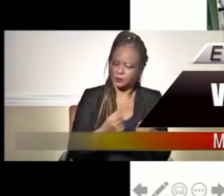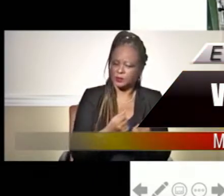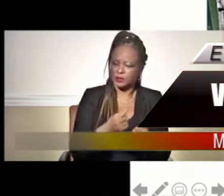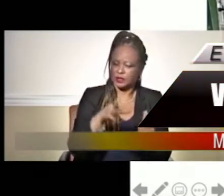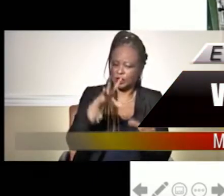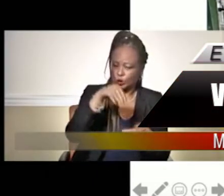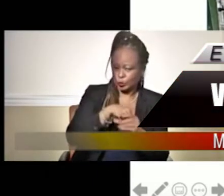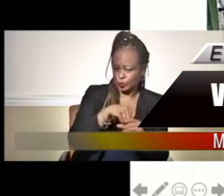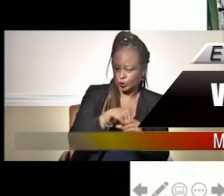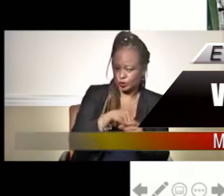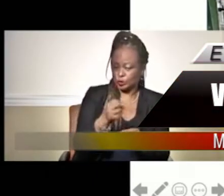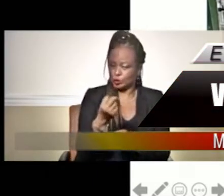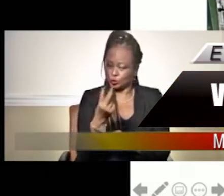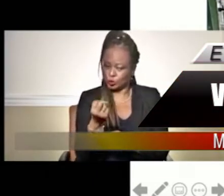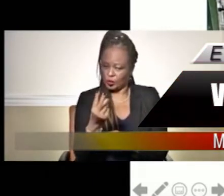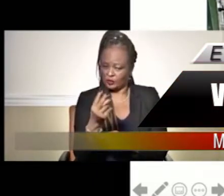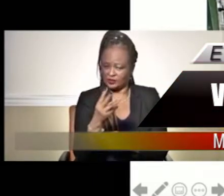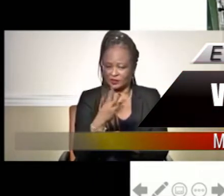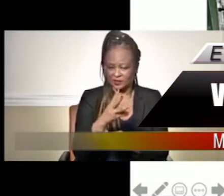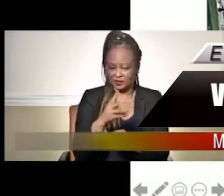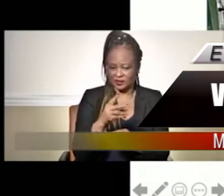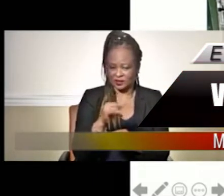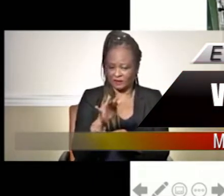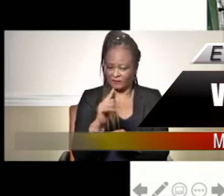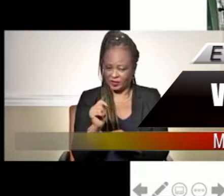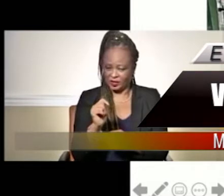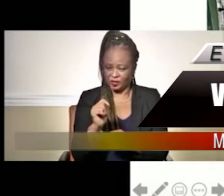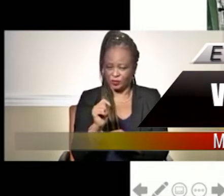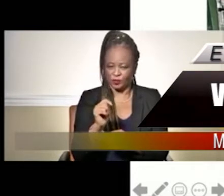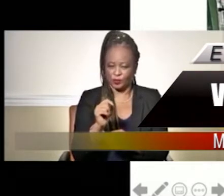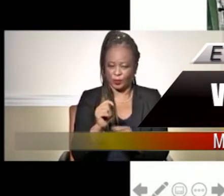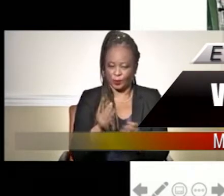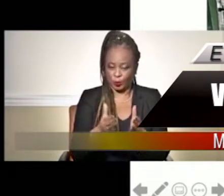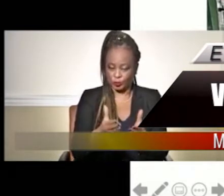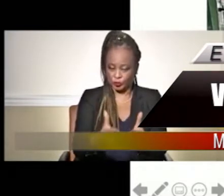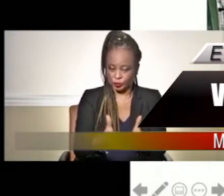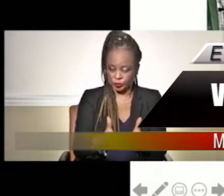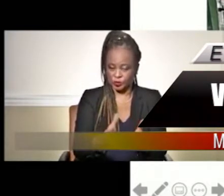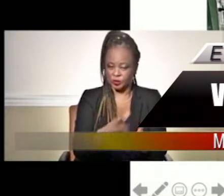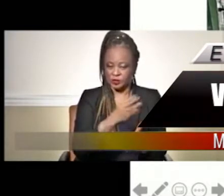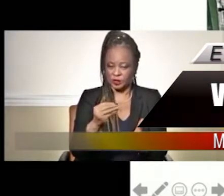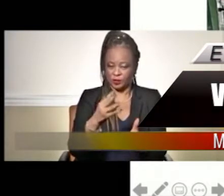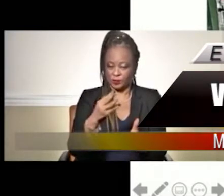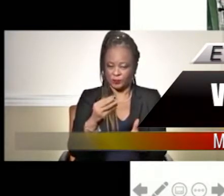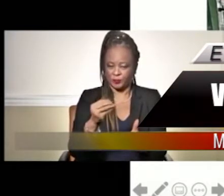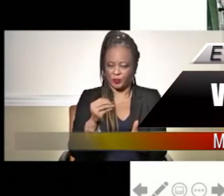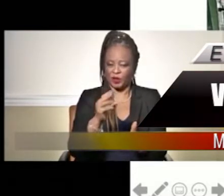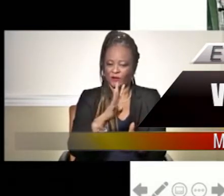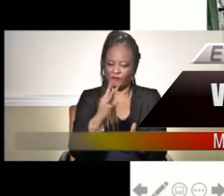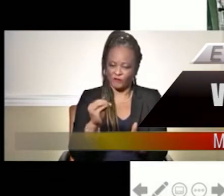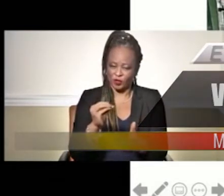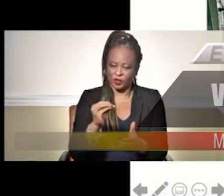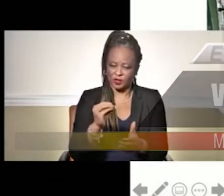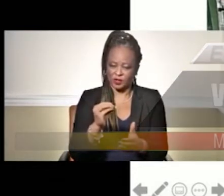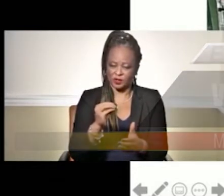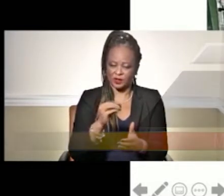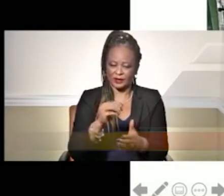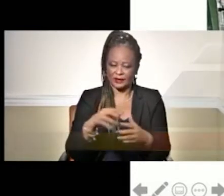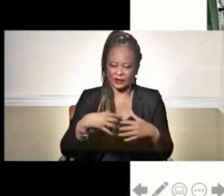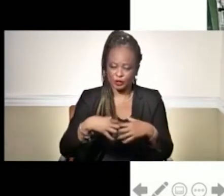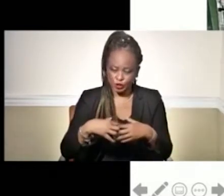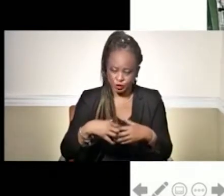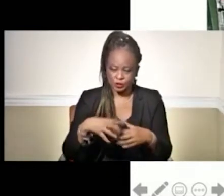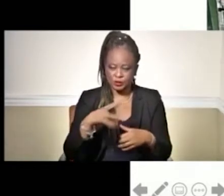include 12 16-feet medically wally rescue boats that are outfitted with 40-horsepower Yamaha